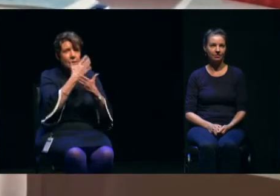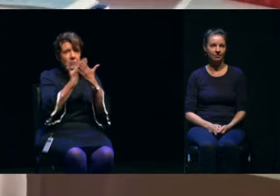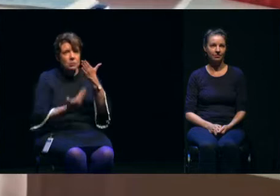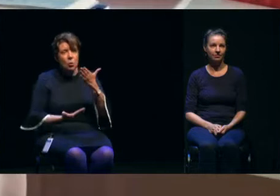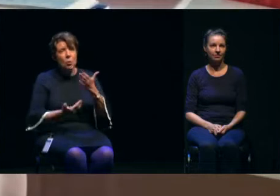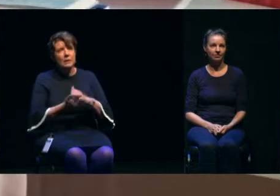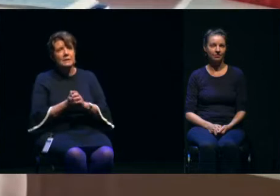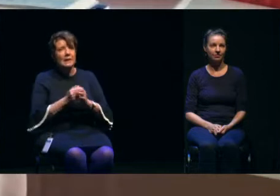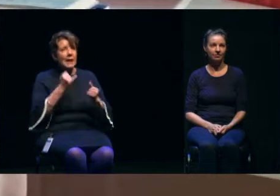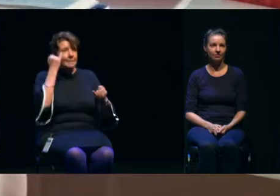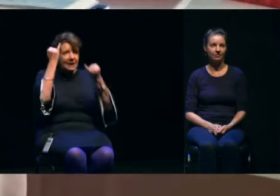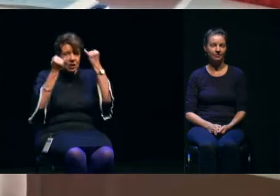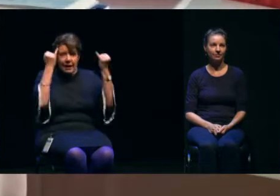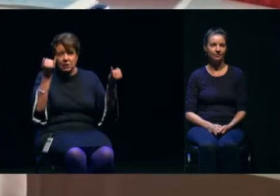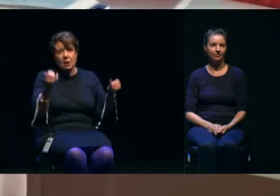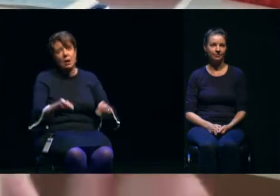arts, imagination,